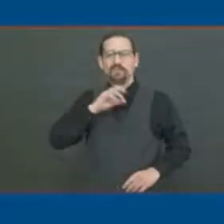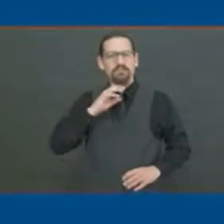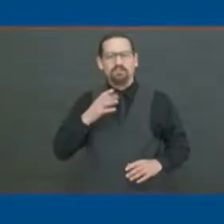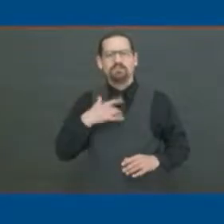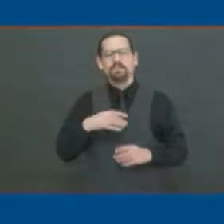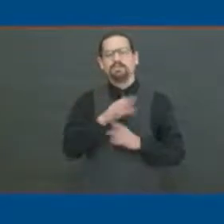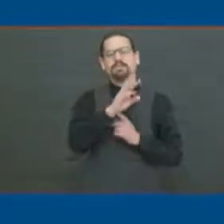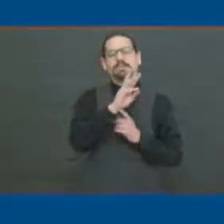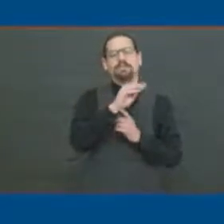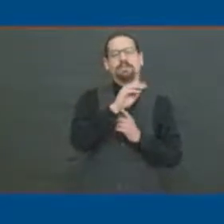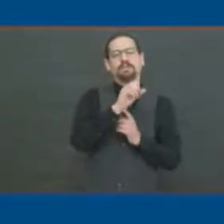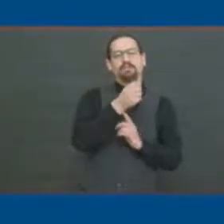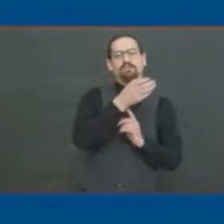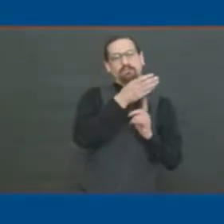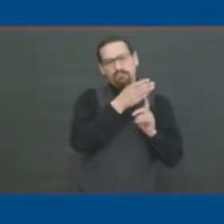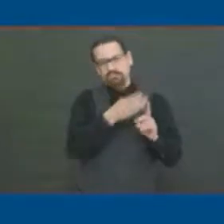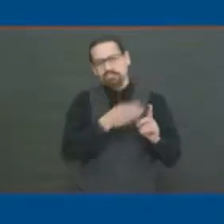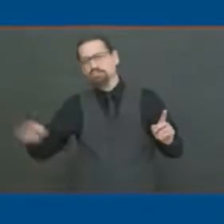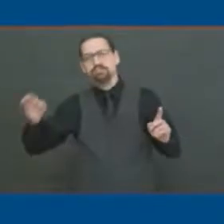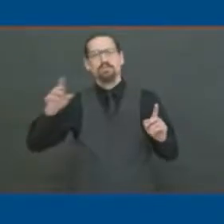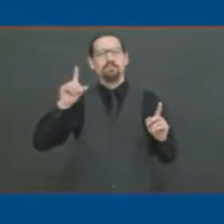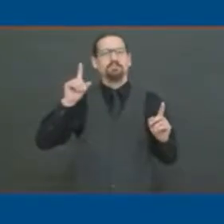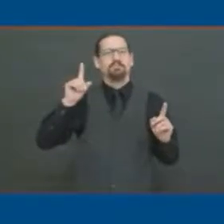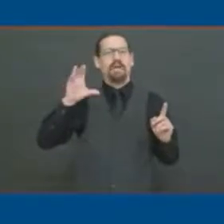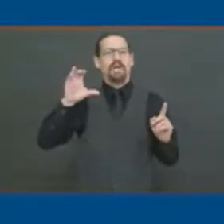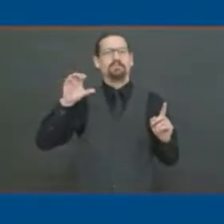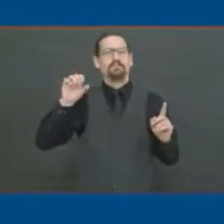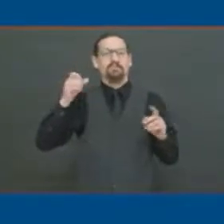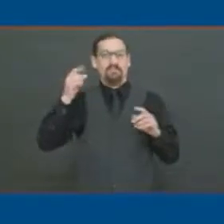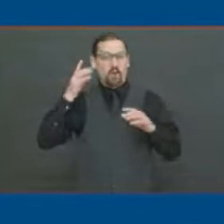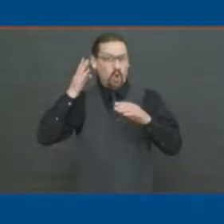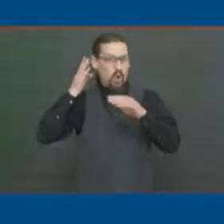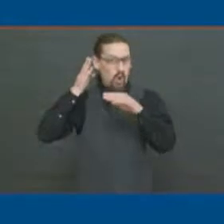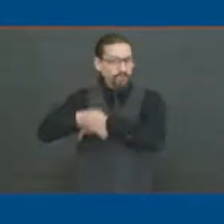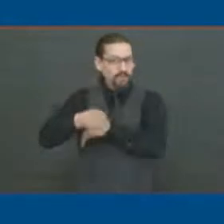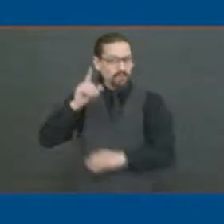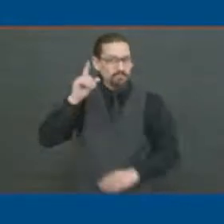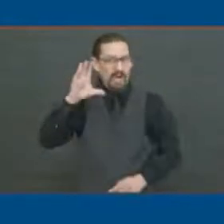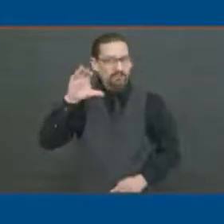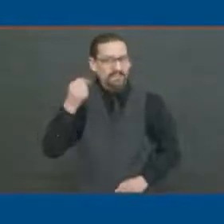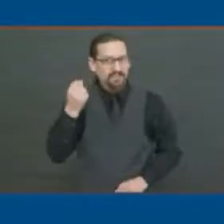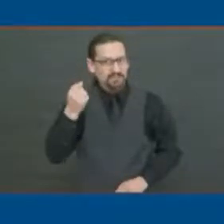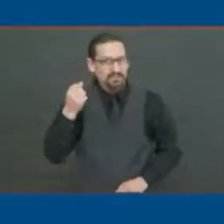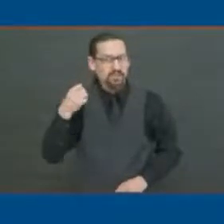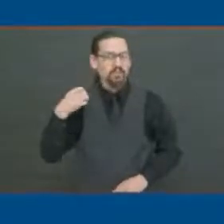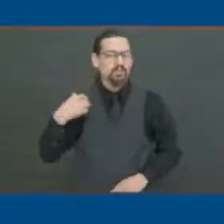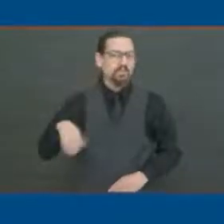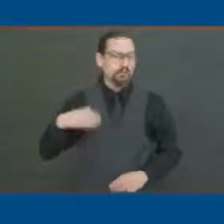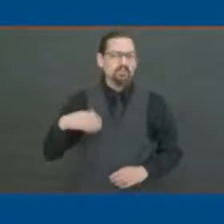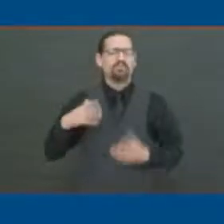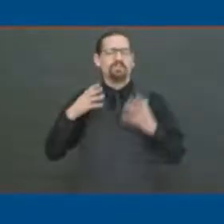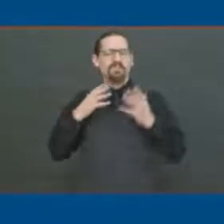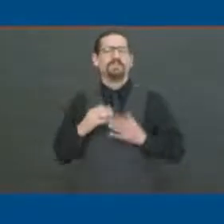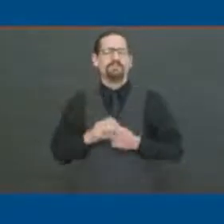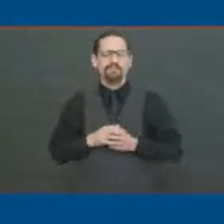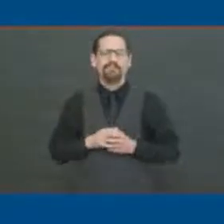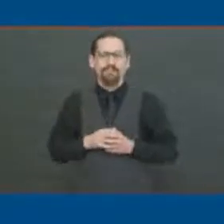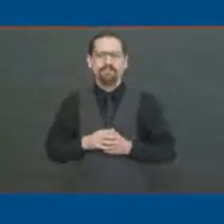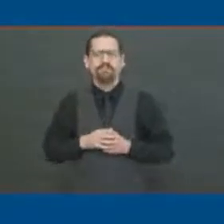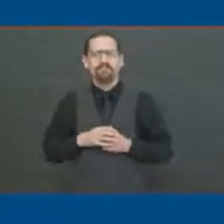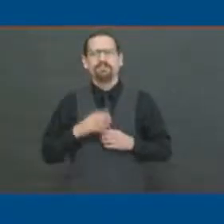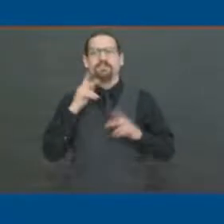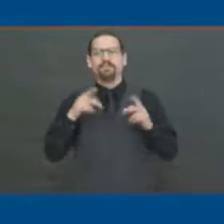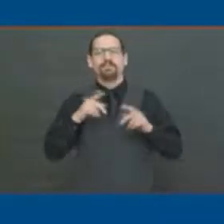to being older than 100 years old. Of these people who have passed away,